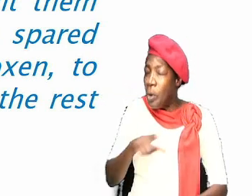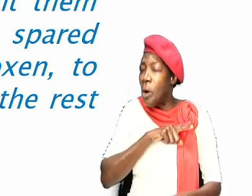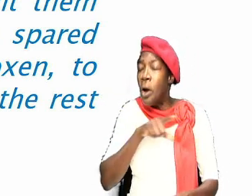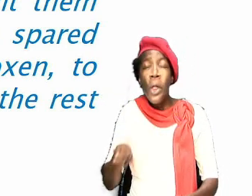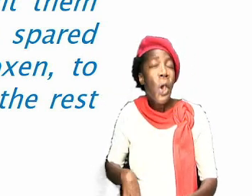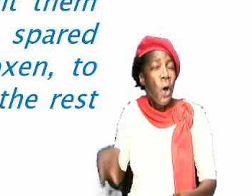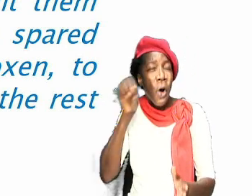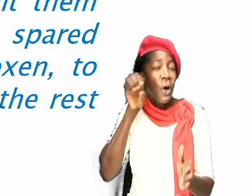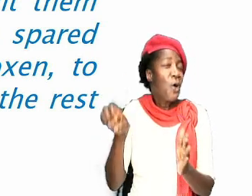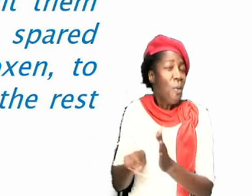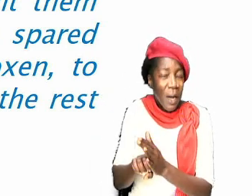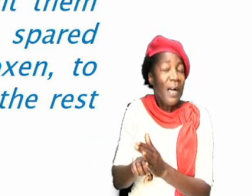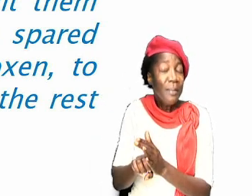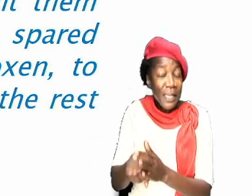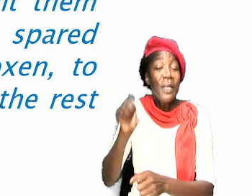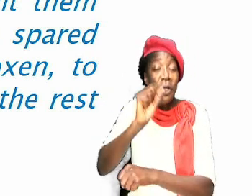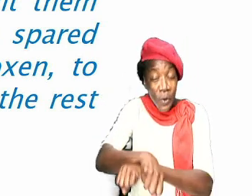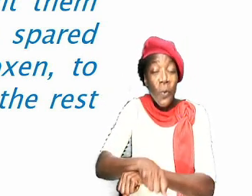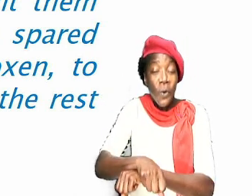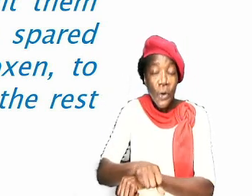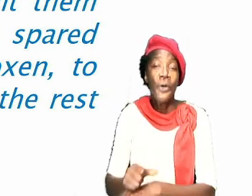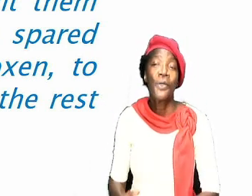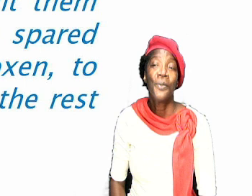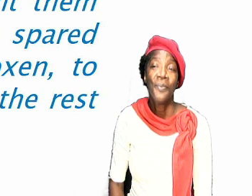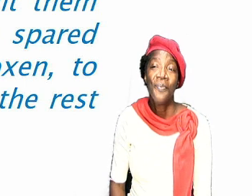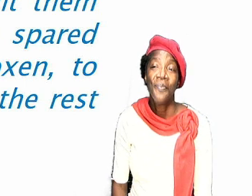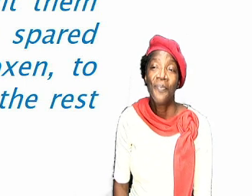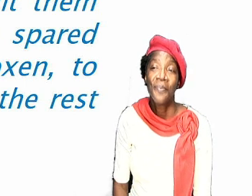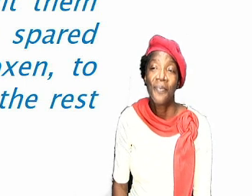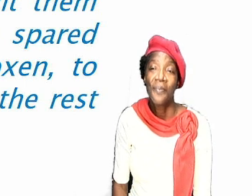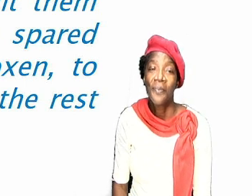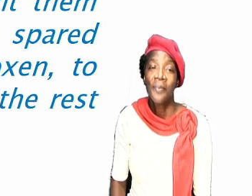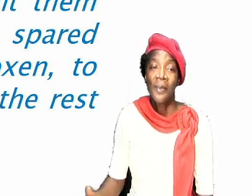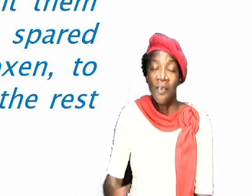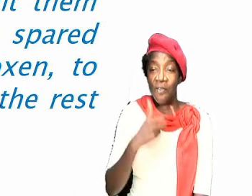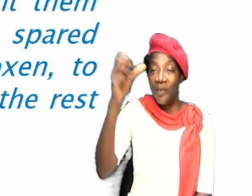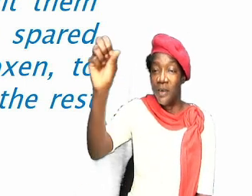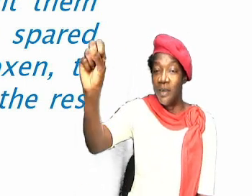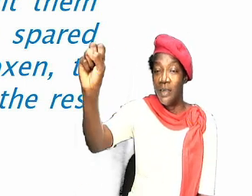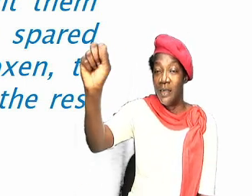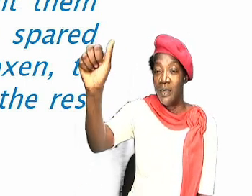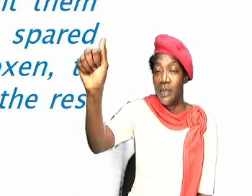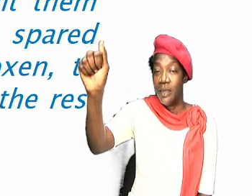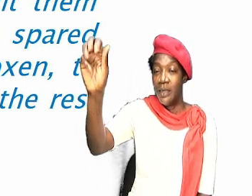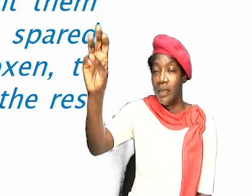have performed the commandment of the Lord. 1 Samuel 15,